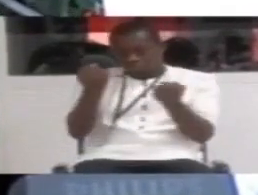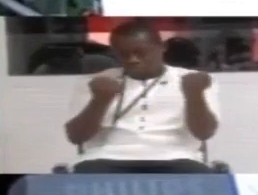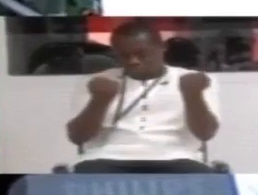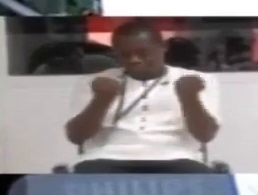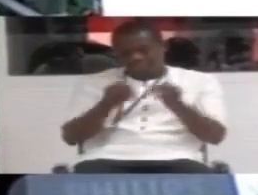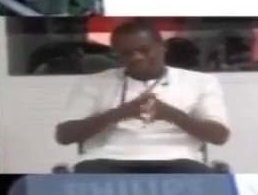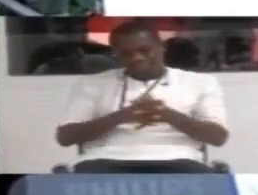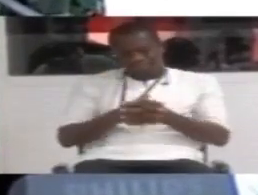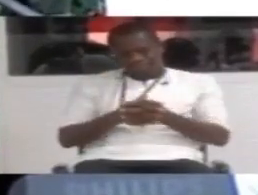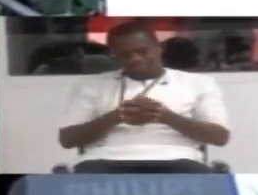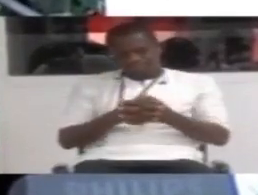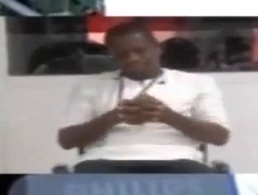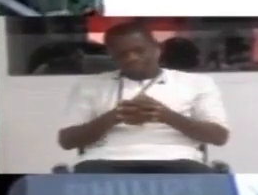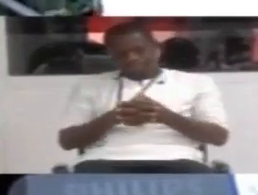vehicle,